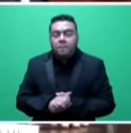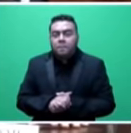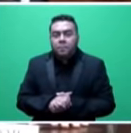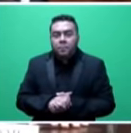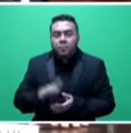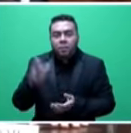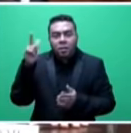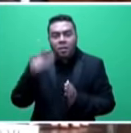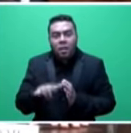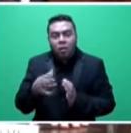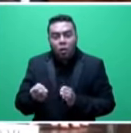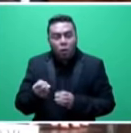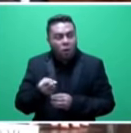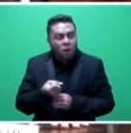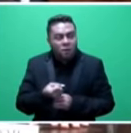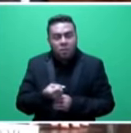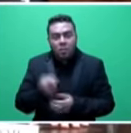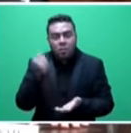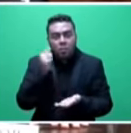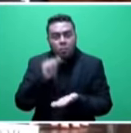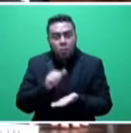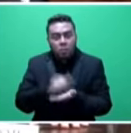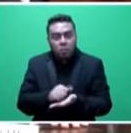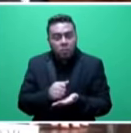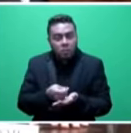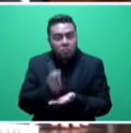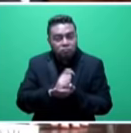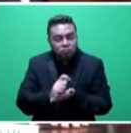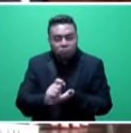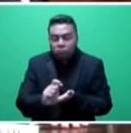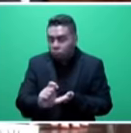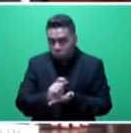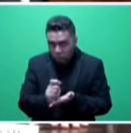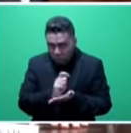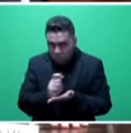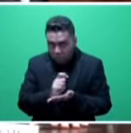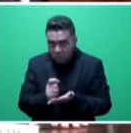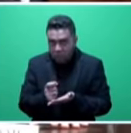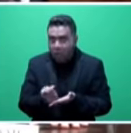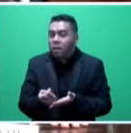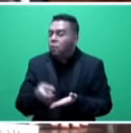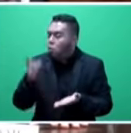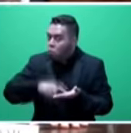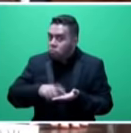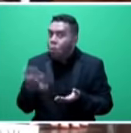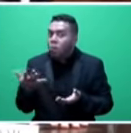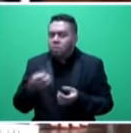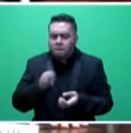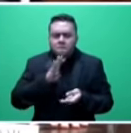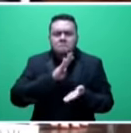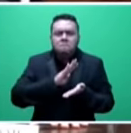obscurity, lack of accountability, and fraudulent practices runs into billions of dollars. Yes, Mr. Speaker,